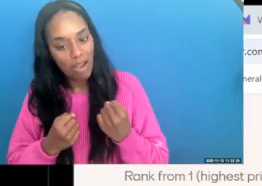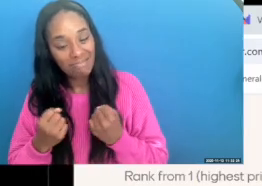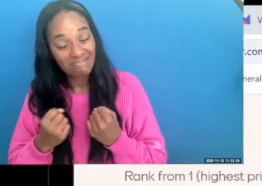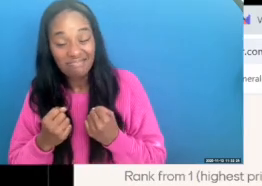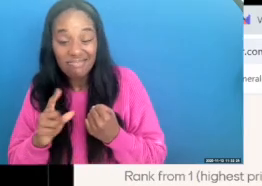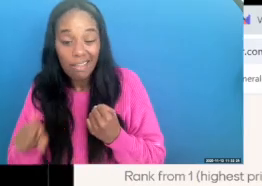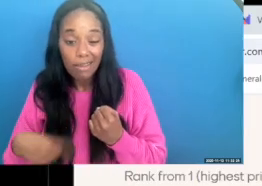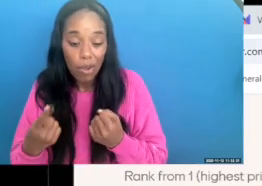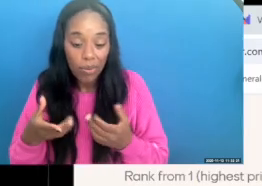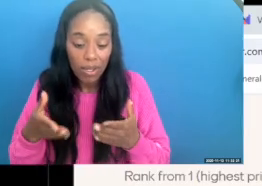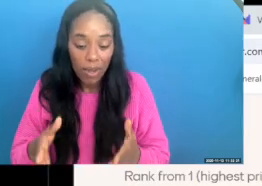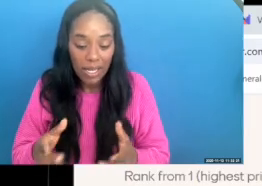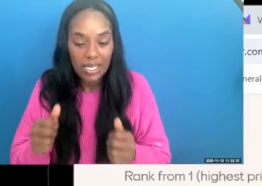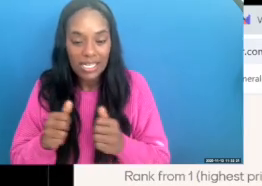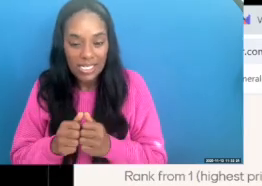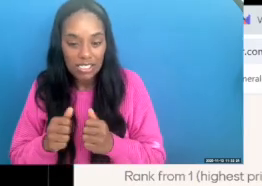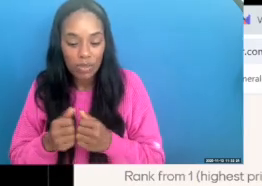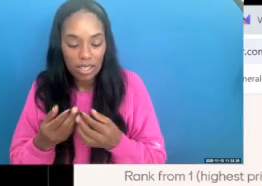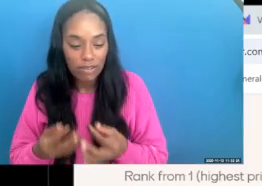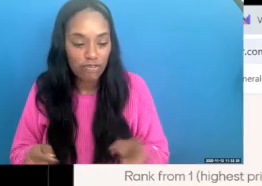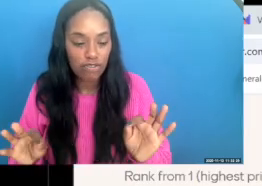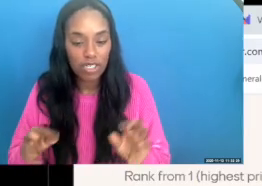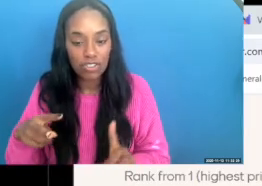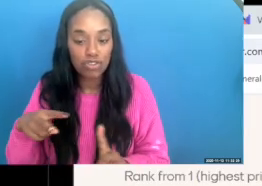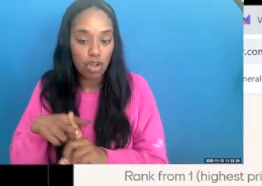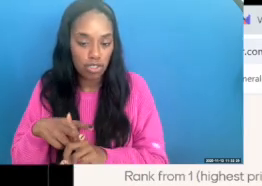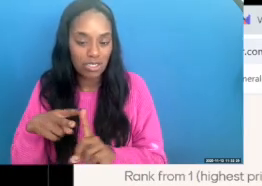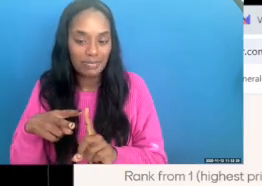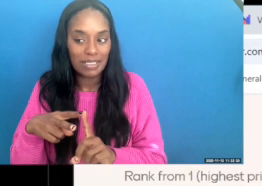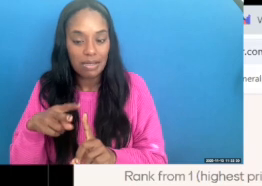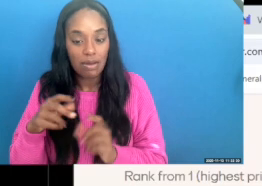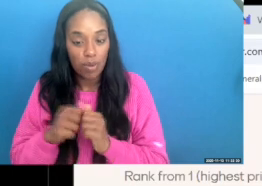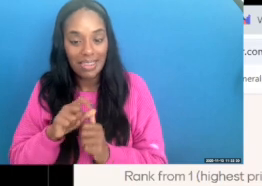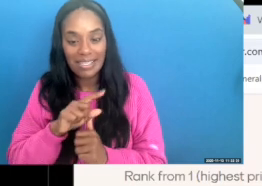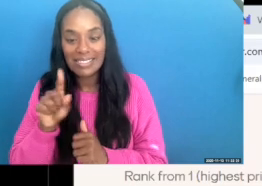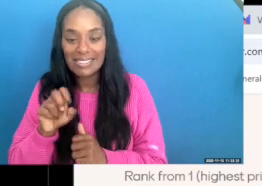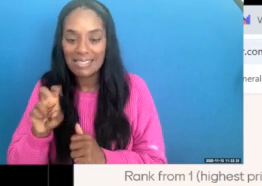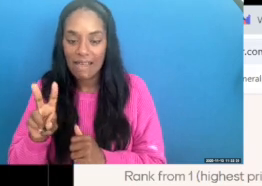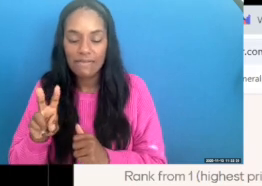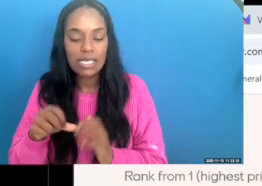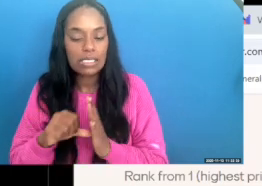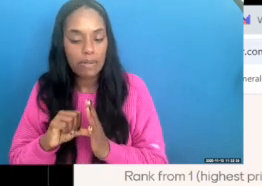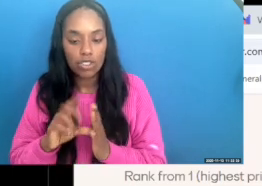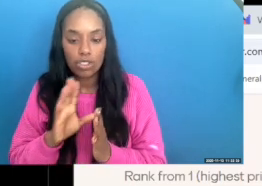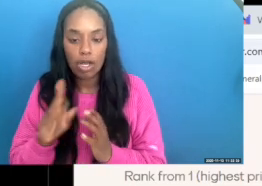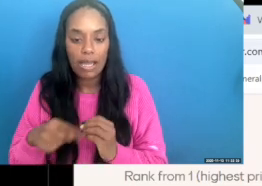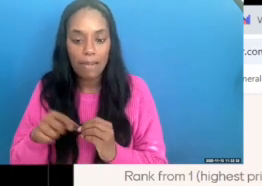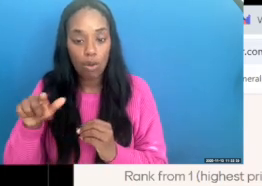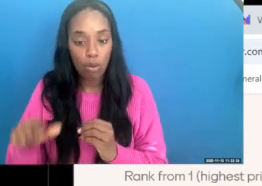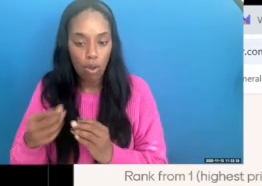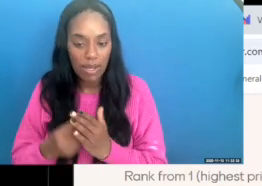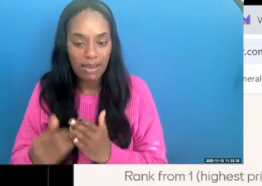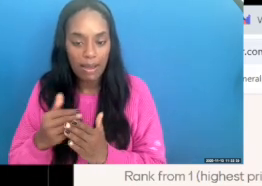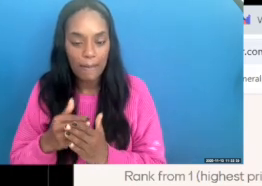for them so that they can have long-term success in that vehicle. And the only way to do that is with the complimentary ZEB